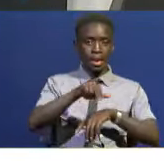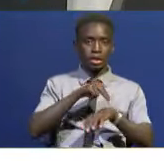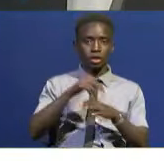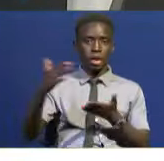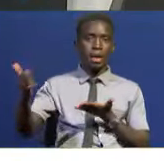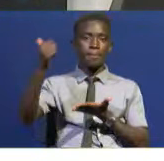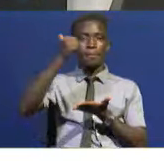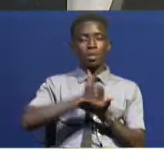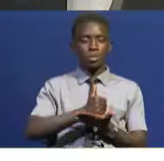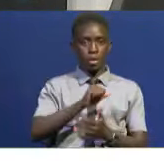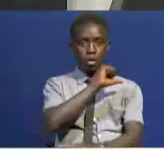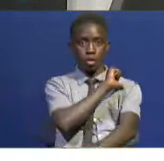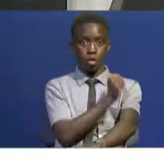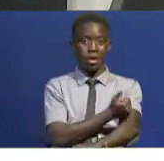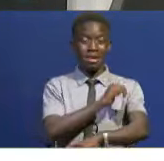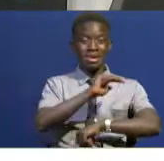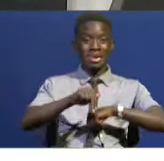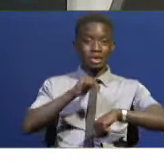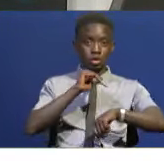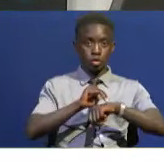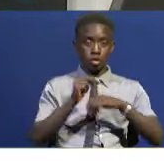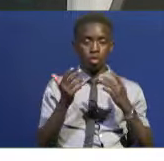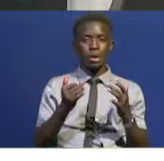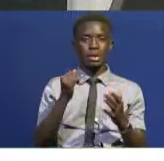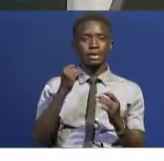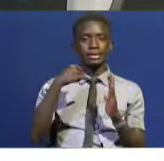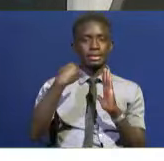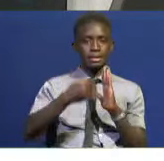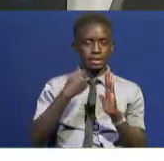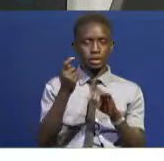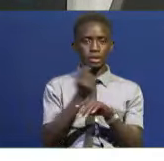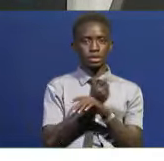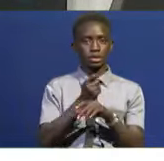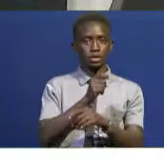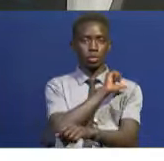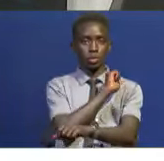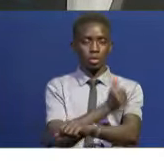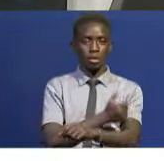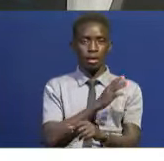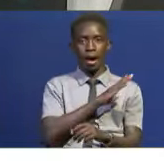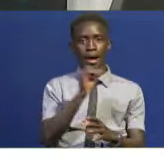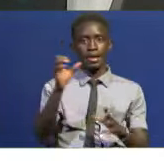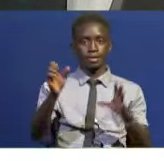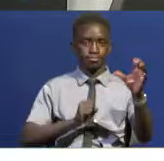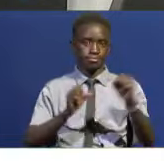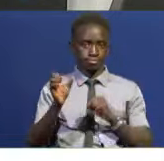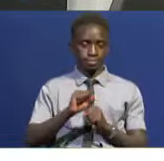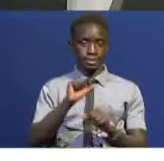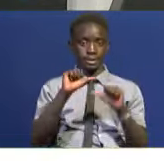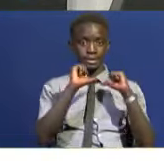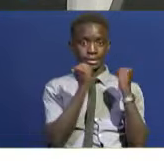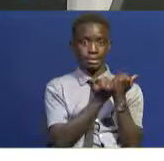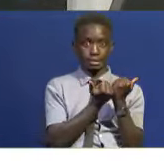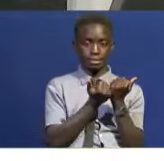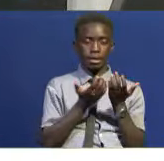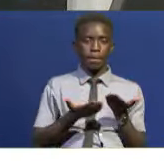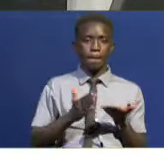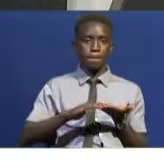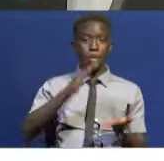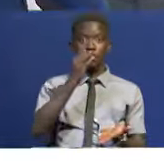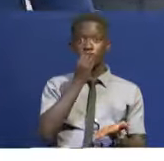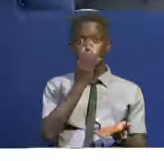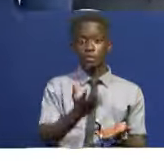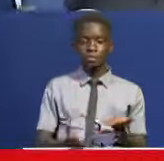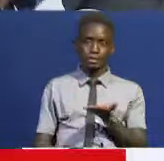Authority, the National Industrial Training Authority and recruitment agencies. Ben Chumba with details. Details of the new